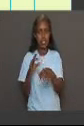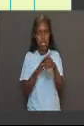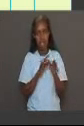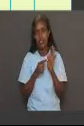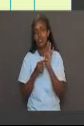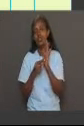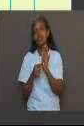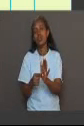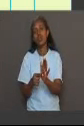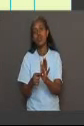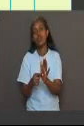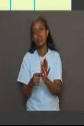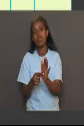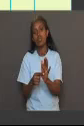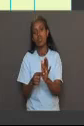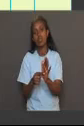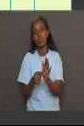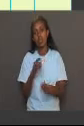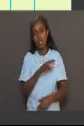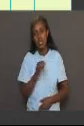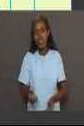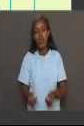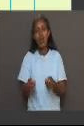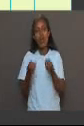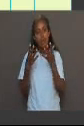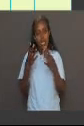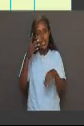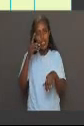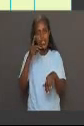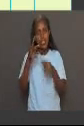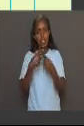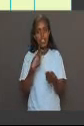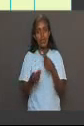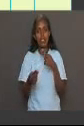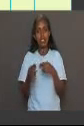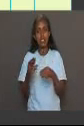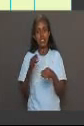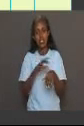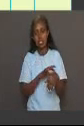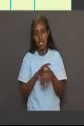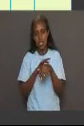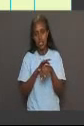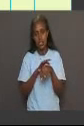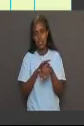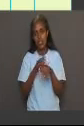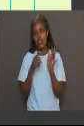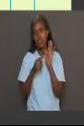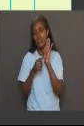showing heads and how many times it lands showing tails.